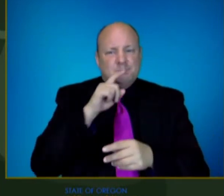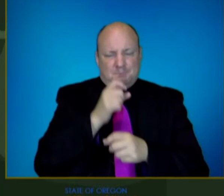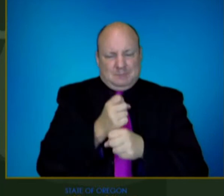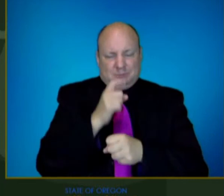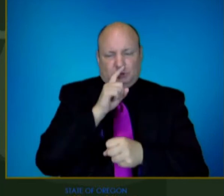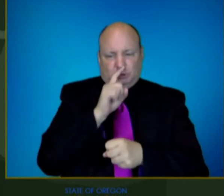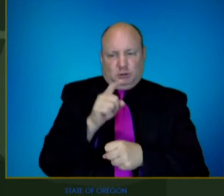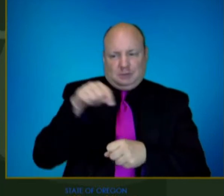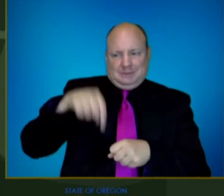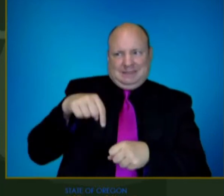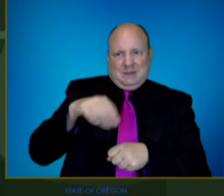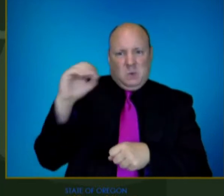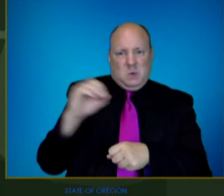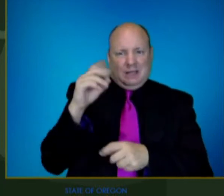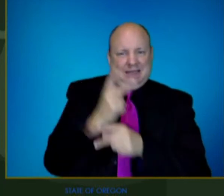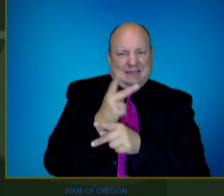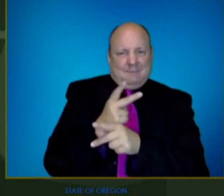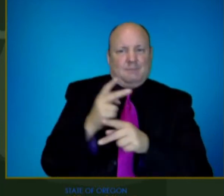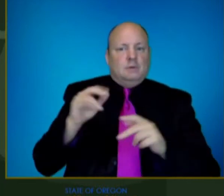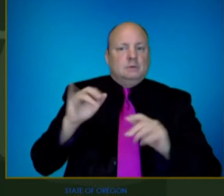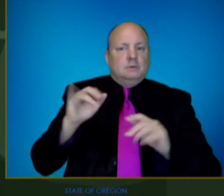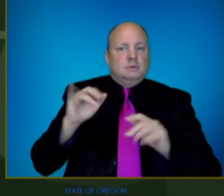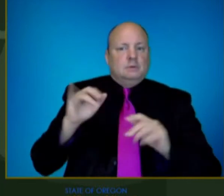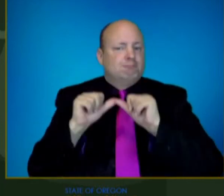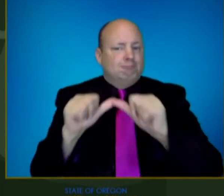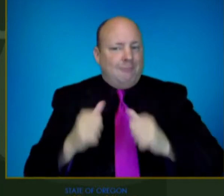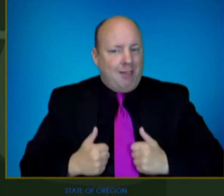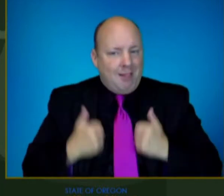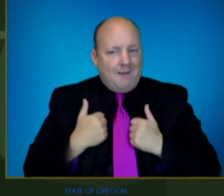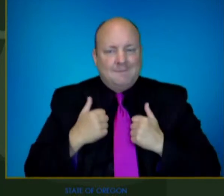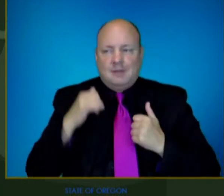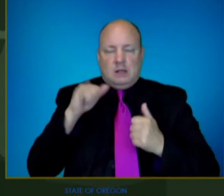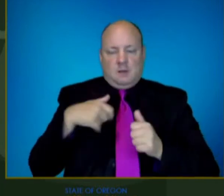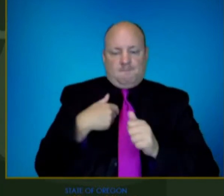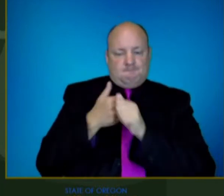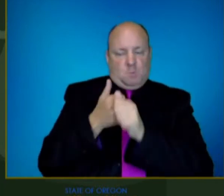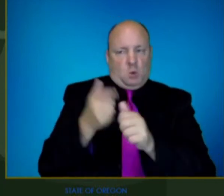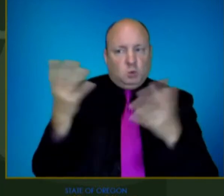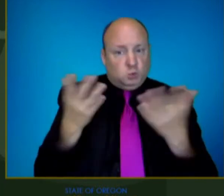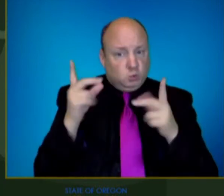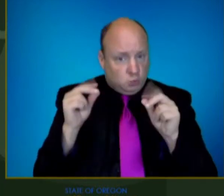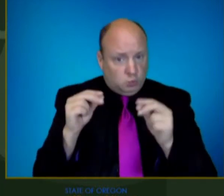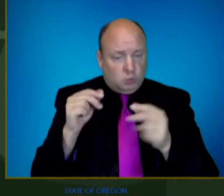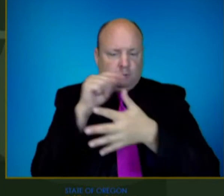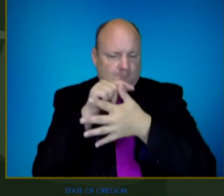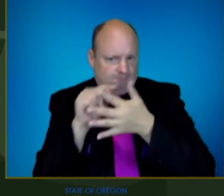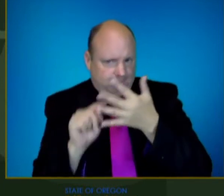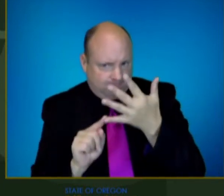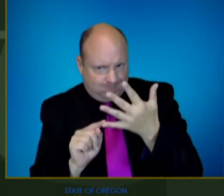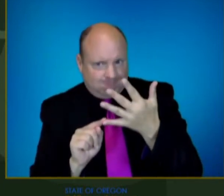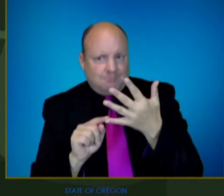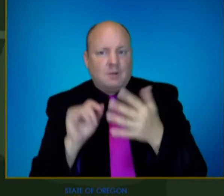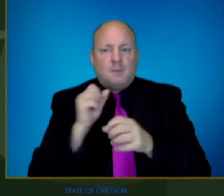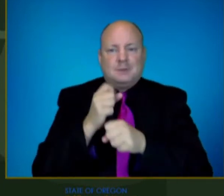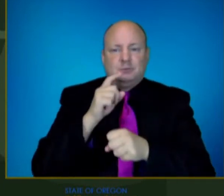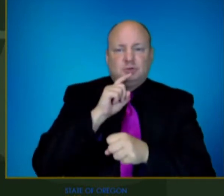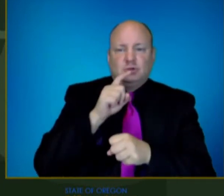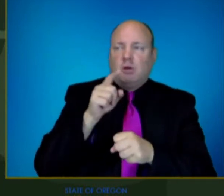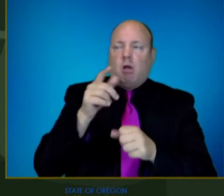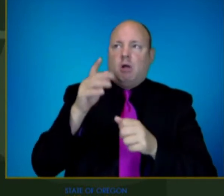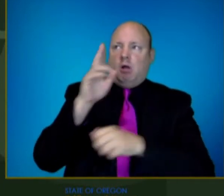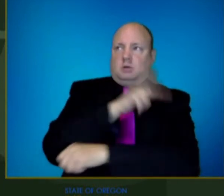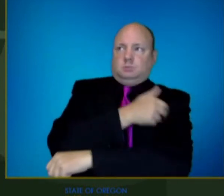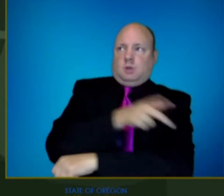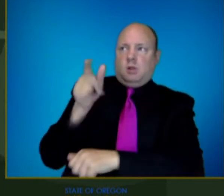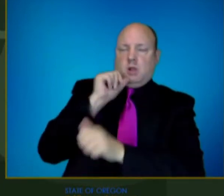alive, and make sure that we have adequate hospital capacity. I do know this, though. I know in a number of